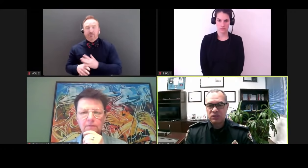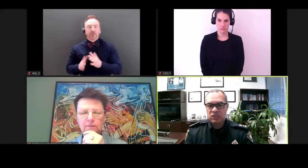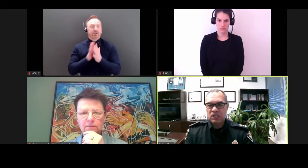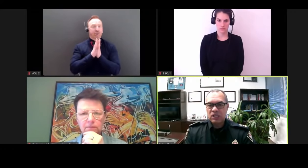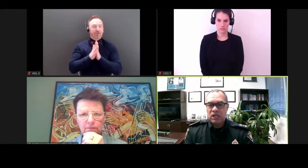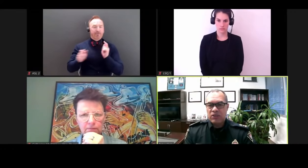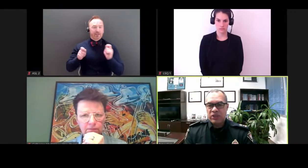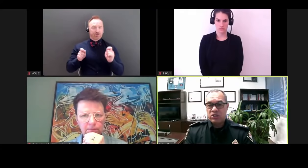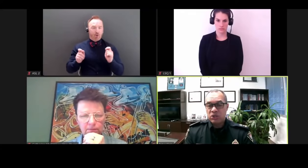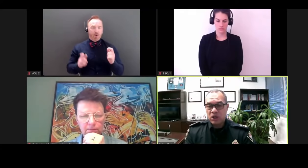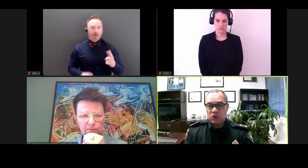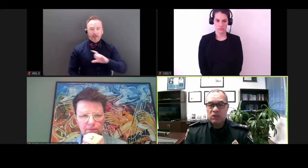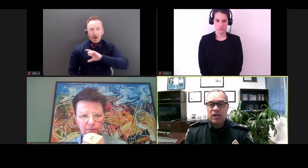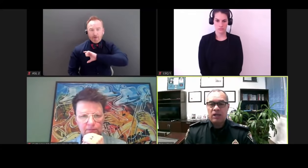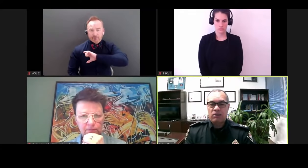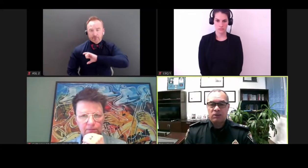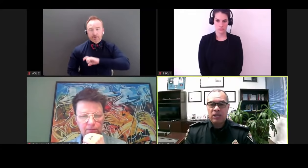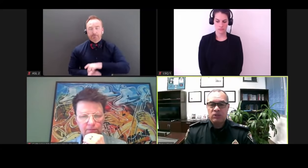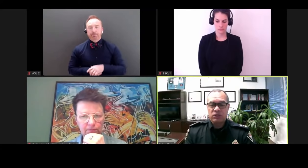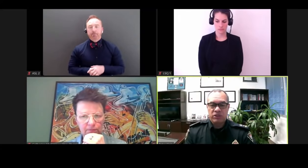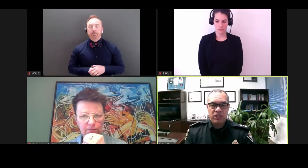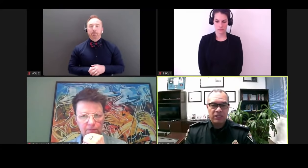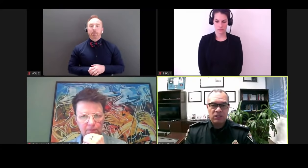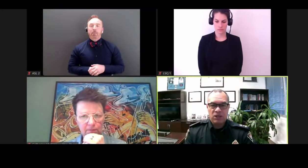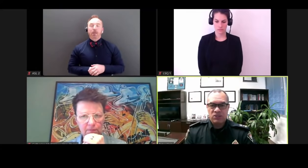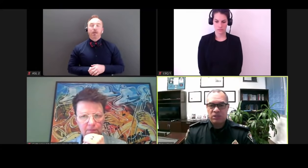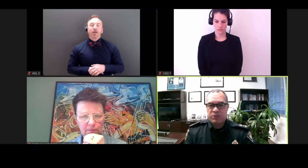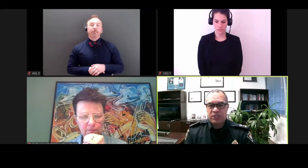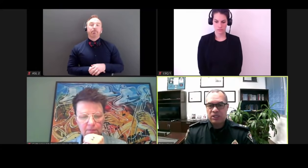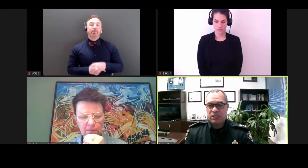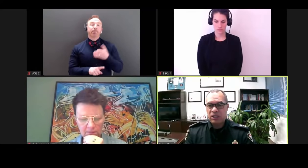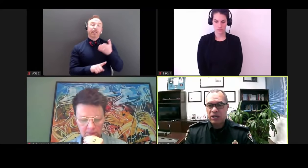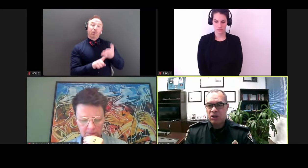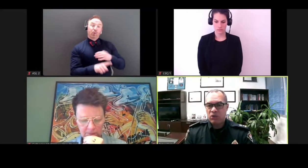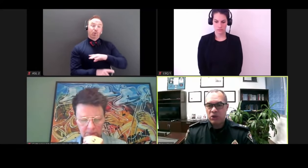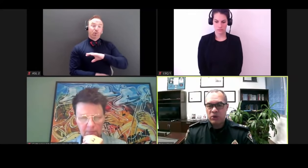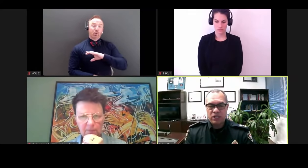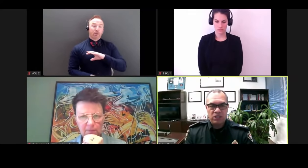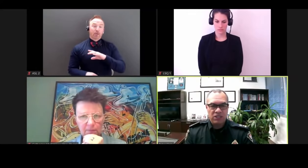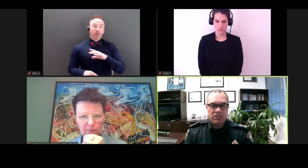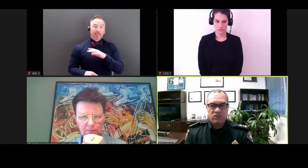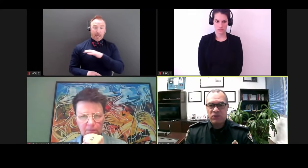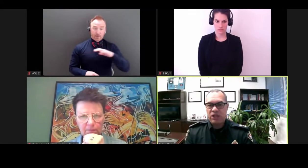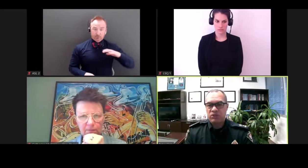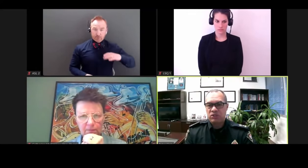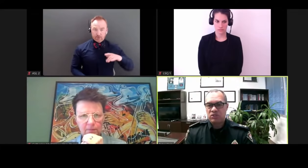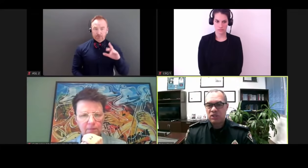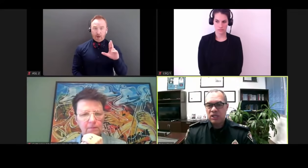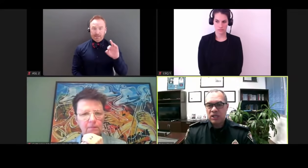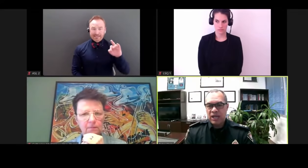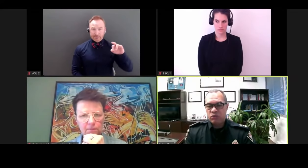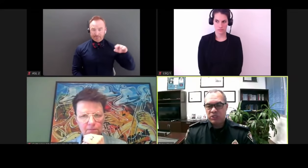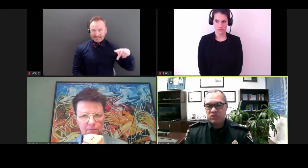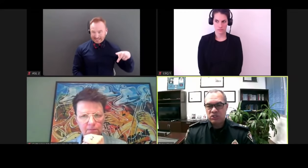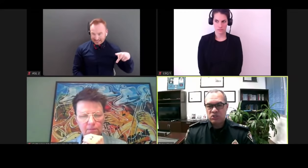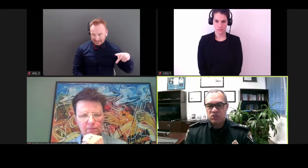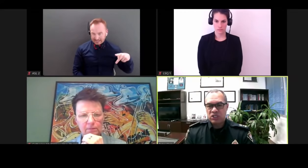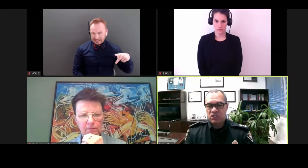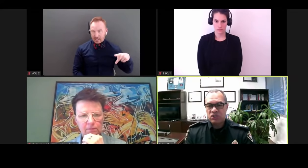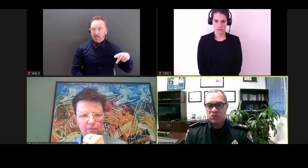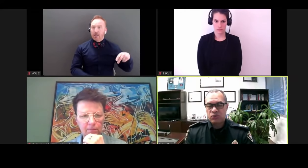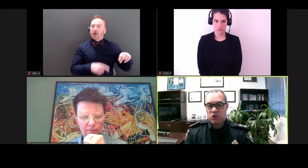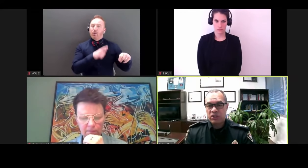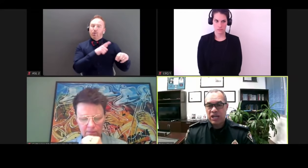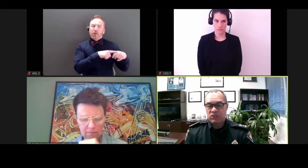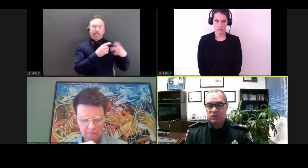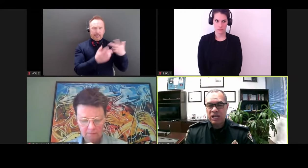officers. I think you know, Councillor, that the RCMP, although in the tens of thousands, has policing